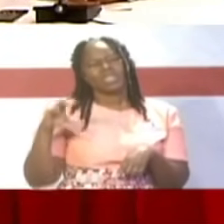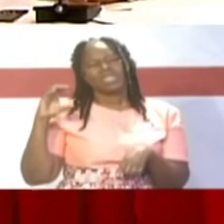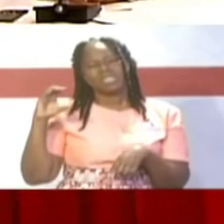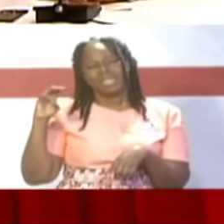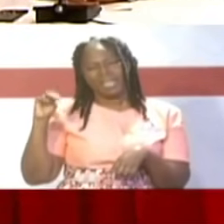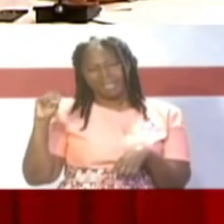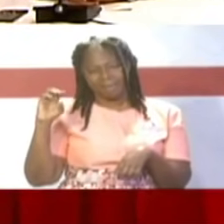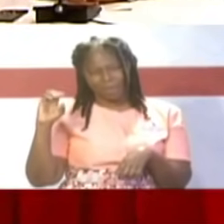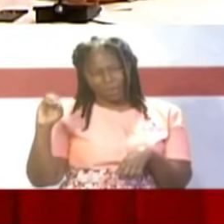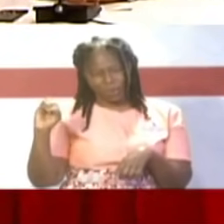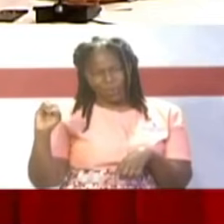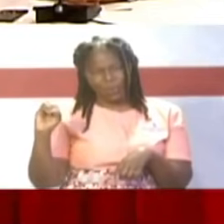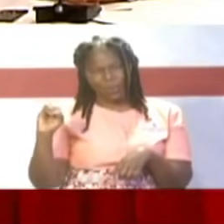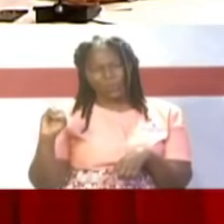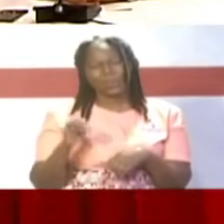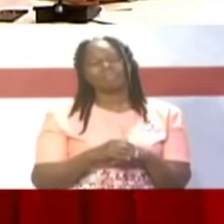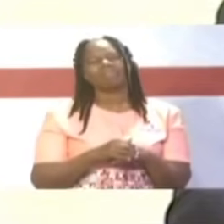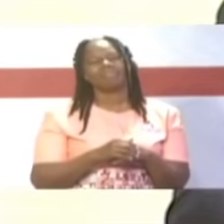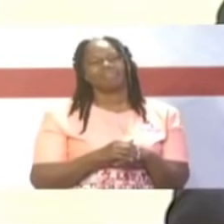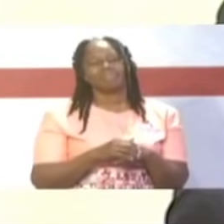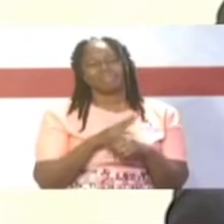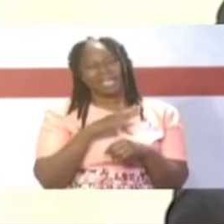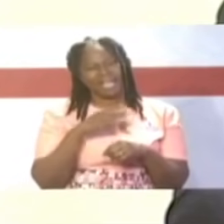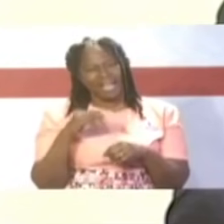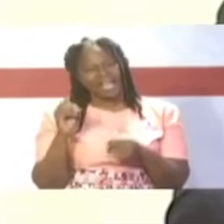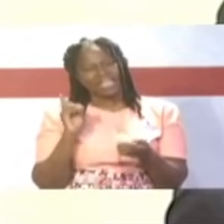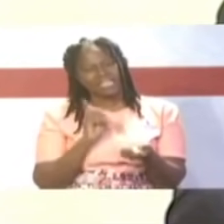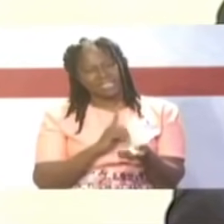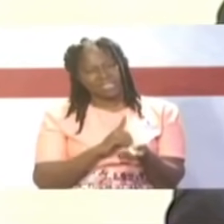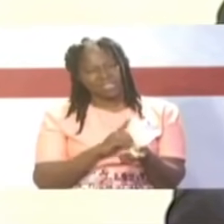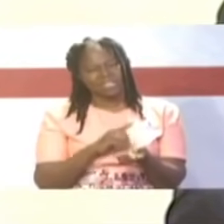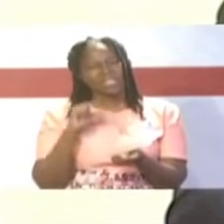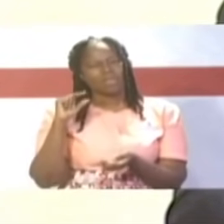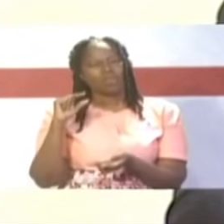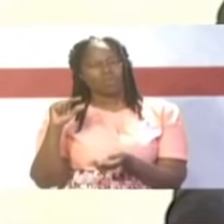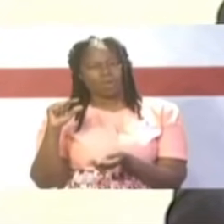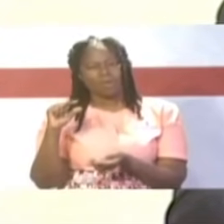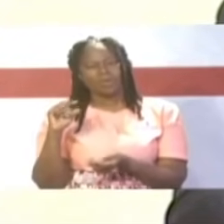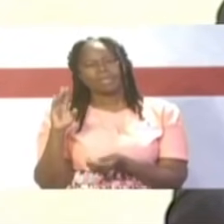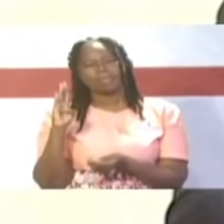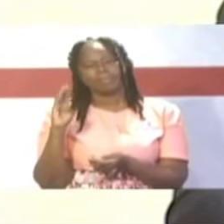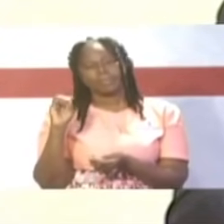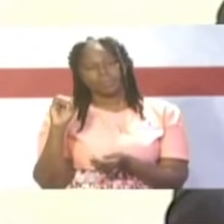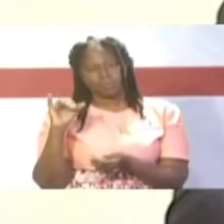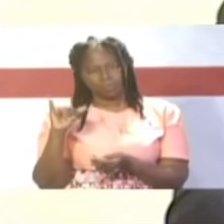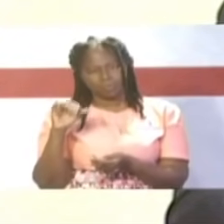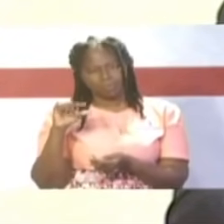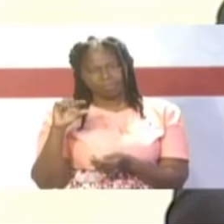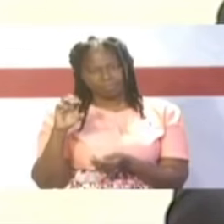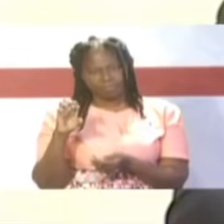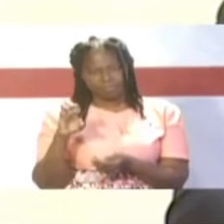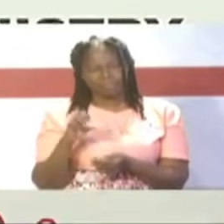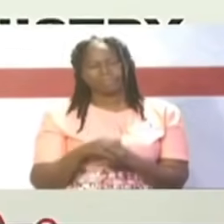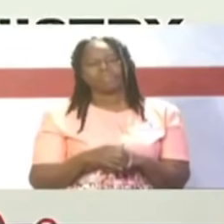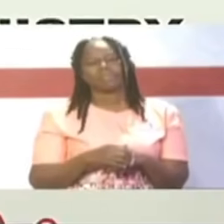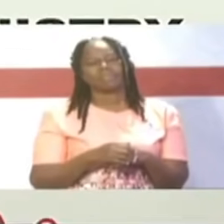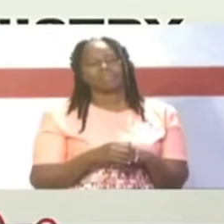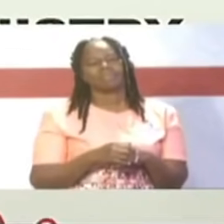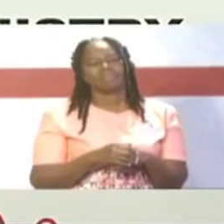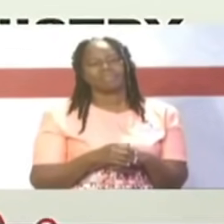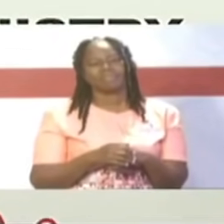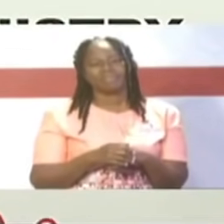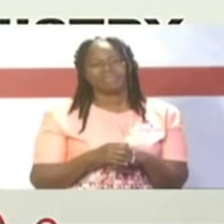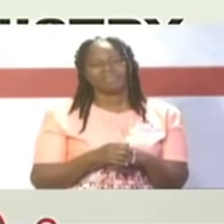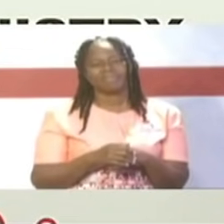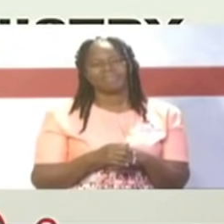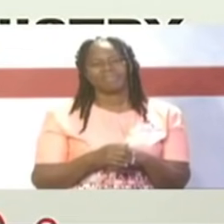Medical Officer, and Dr. Gregory Boyce, Deputy Director of the Medical Research Foundation of Trinidad and Tobago,